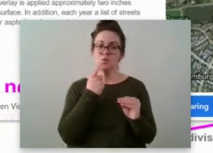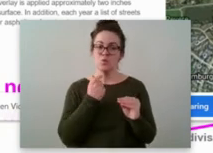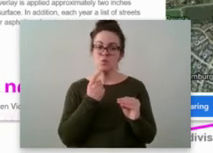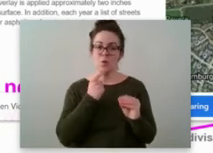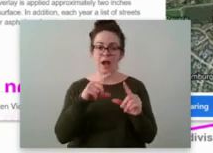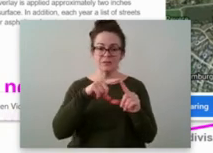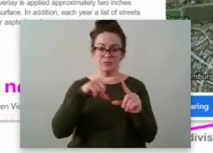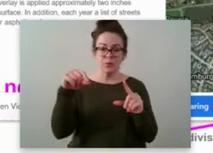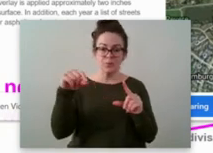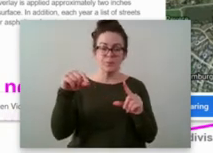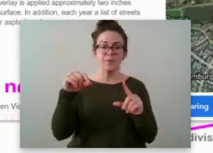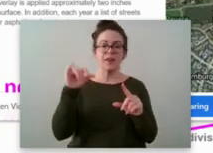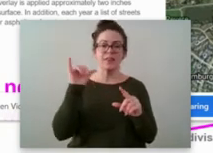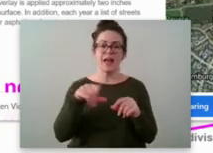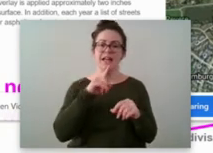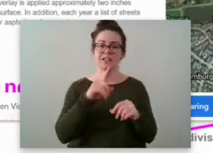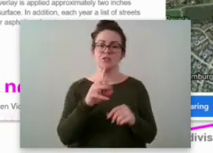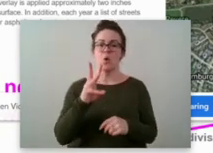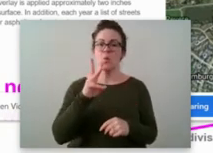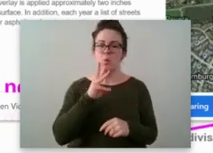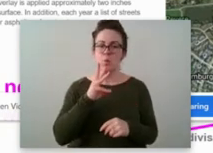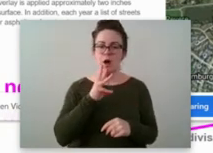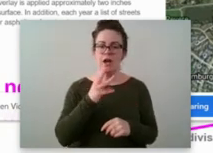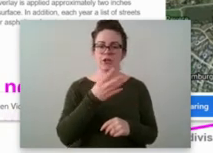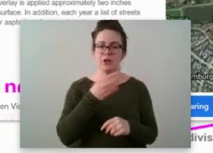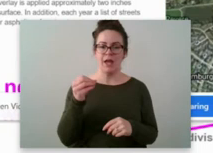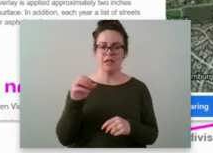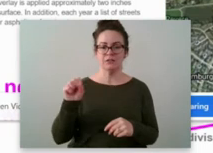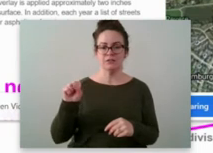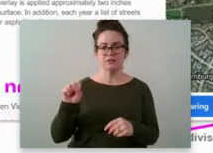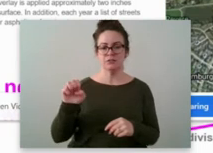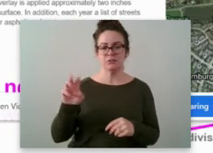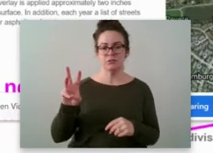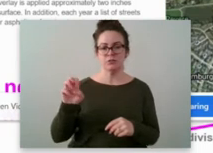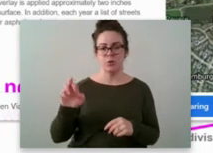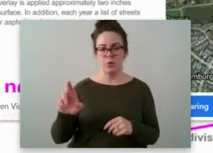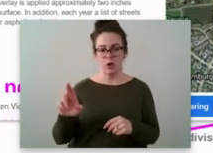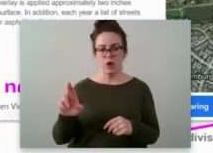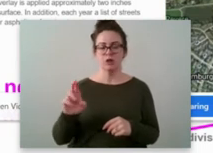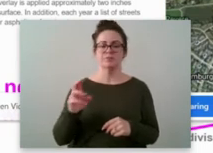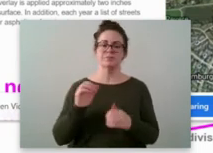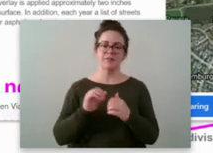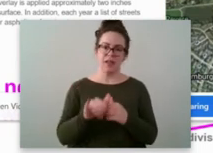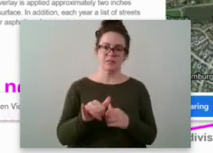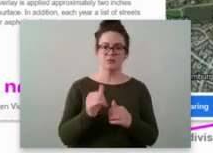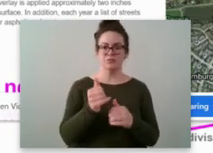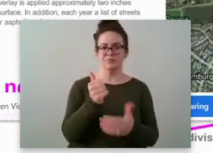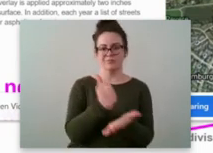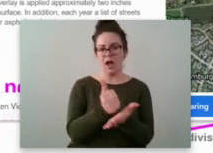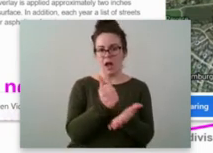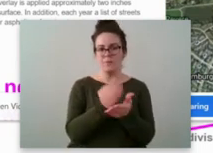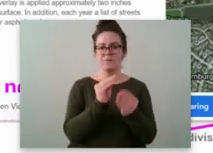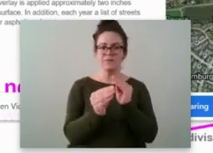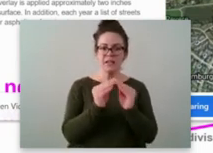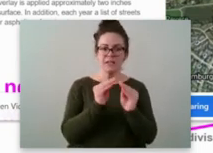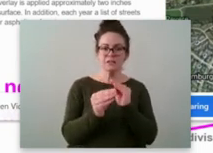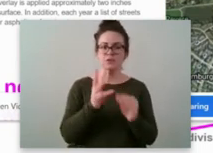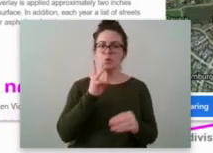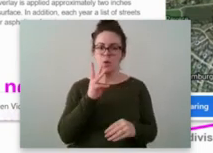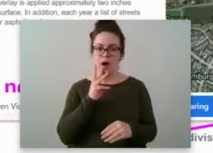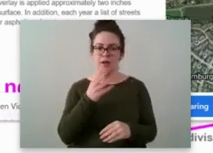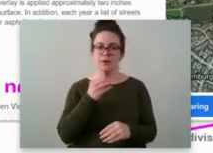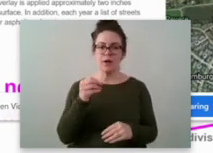is the next biggest, and that's water and sewer. So they're probably going to be fixing sewers and pipes and stuff like that has to